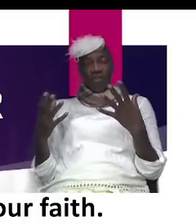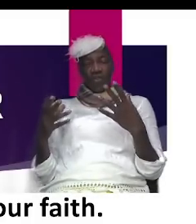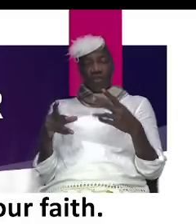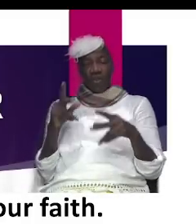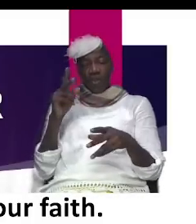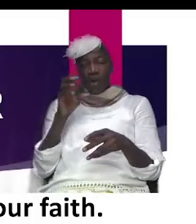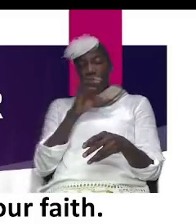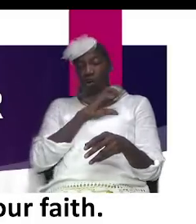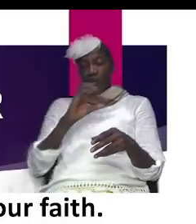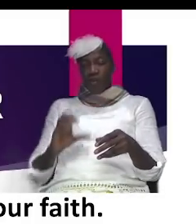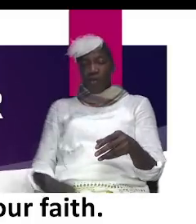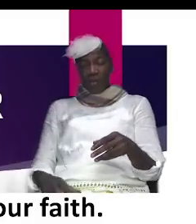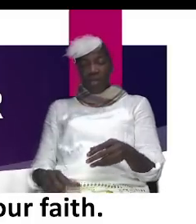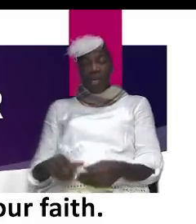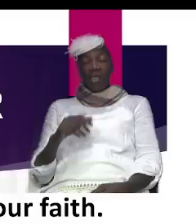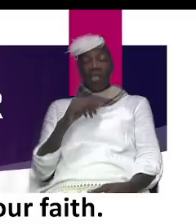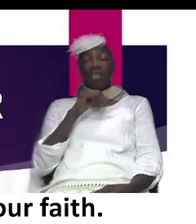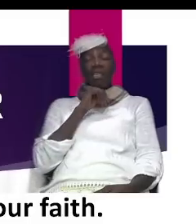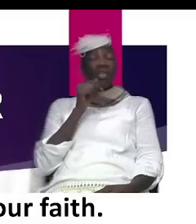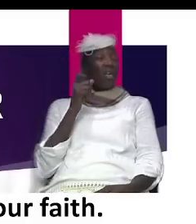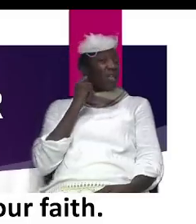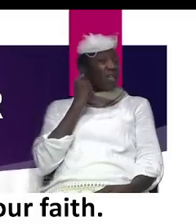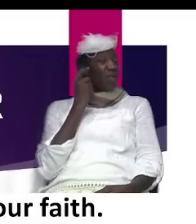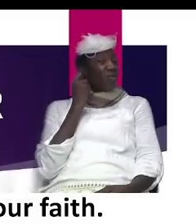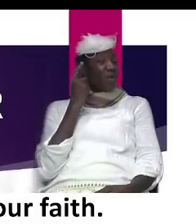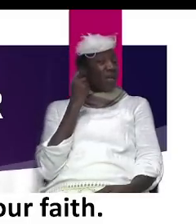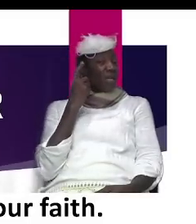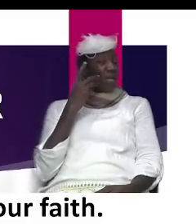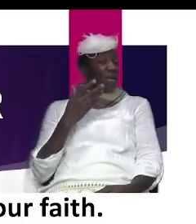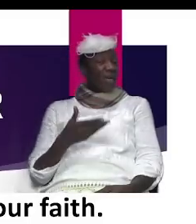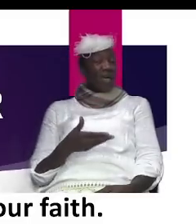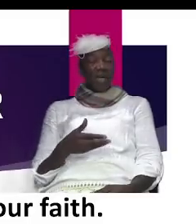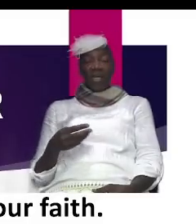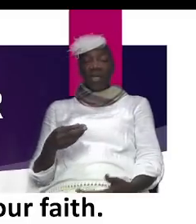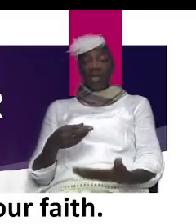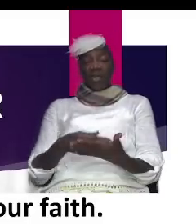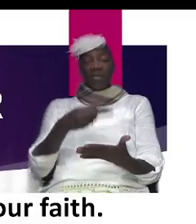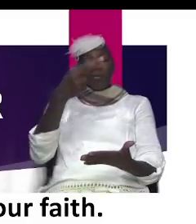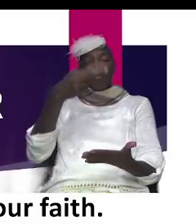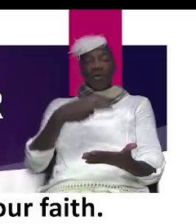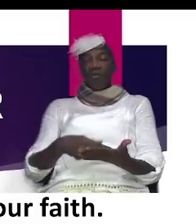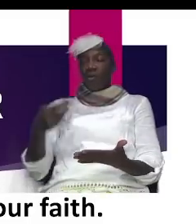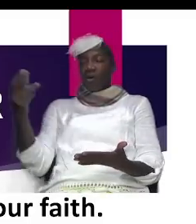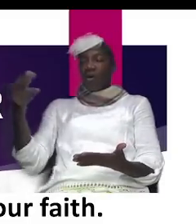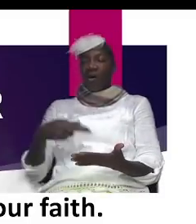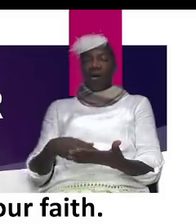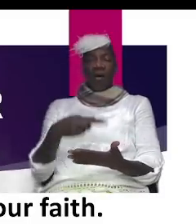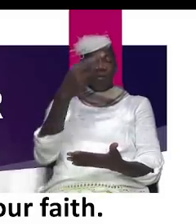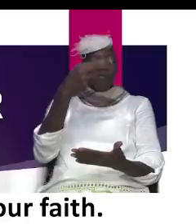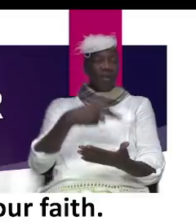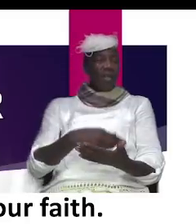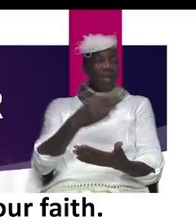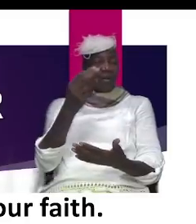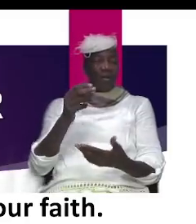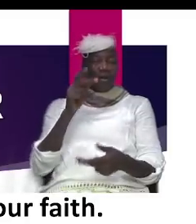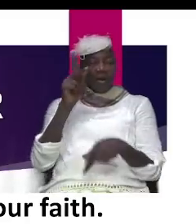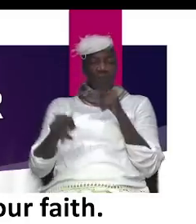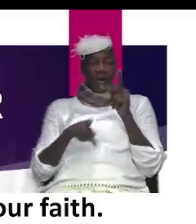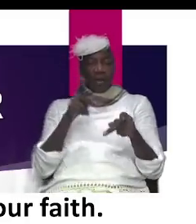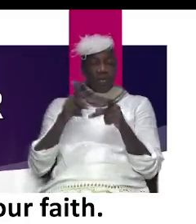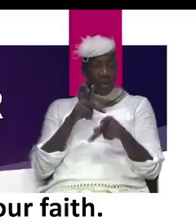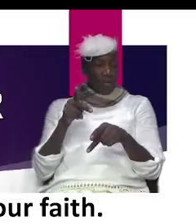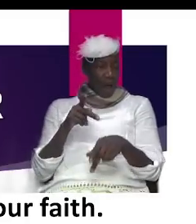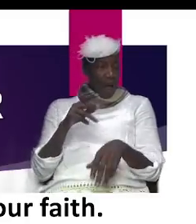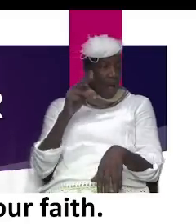unaware, oblivious of the fact that there is a reward for them when folks mock them, when